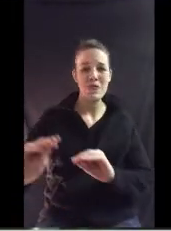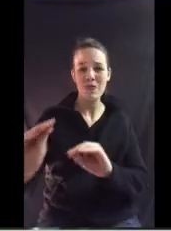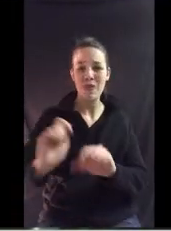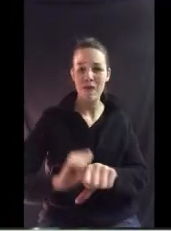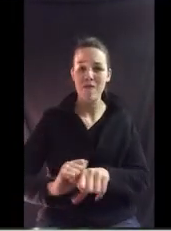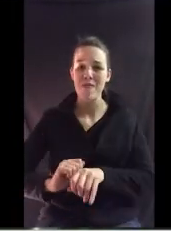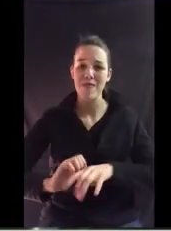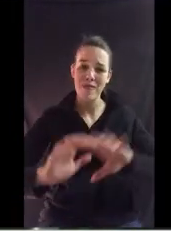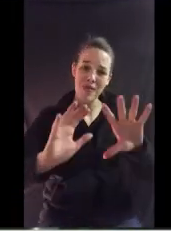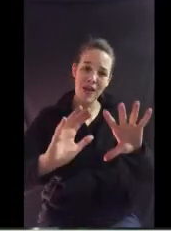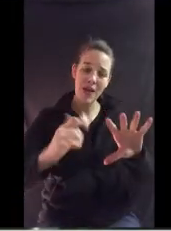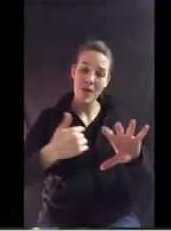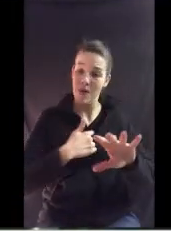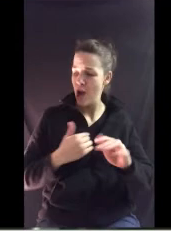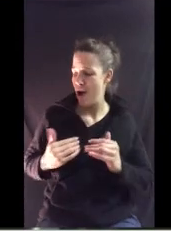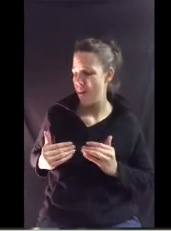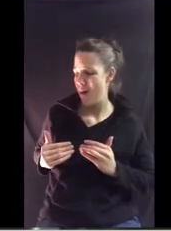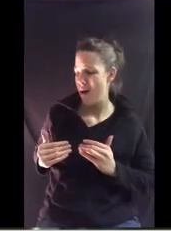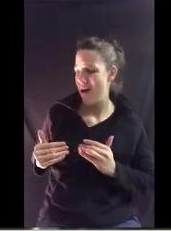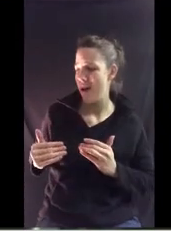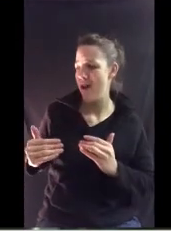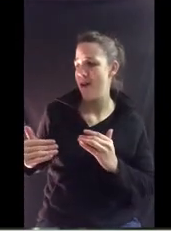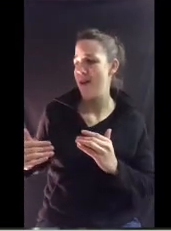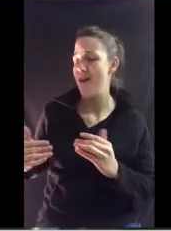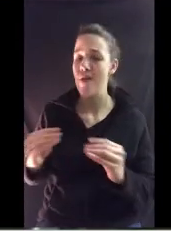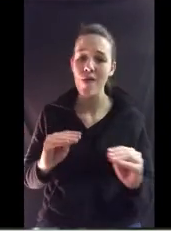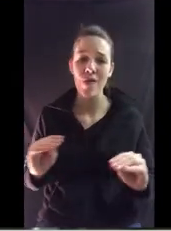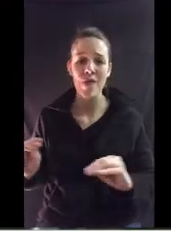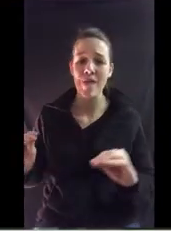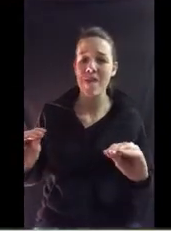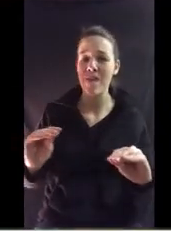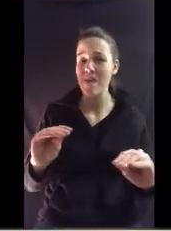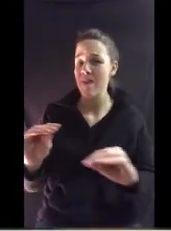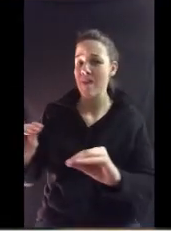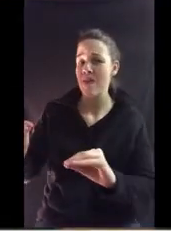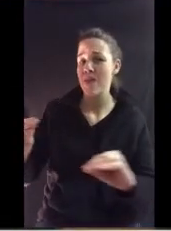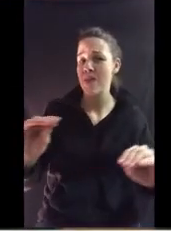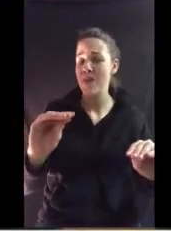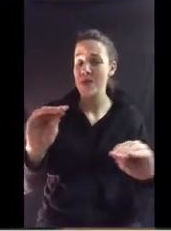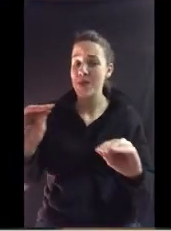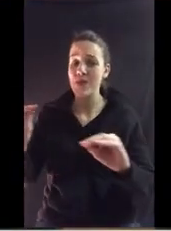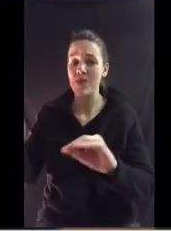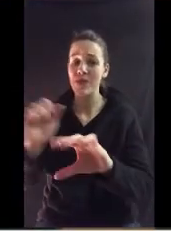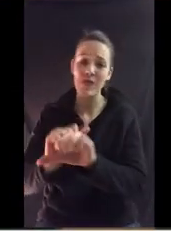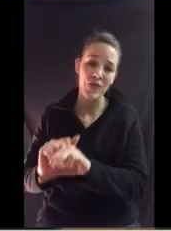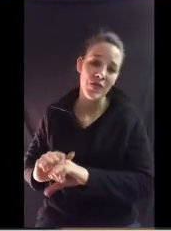move mountains. We're gonna walk it out and move